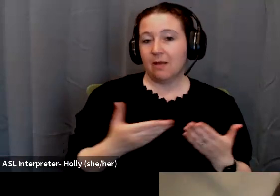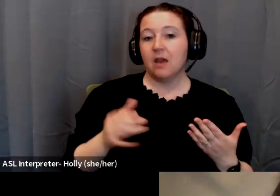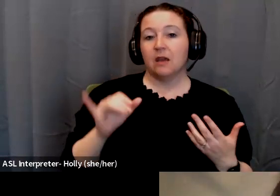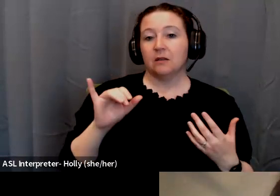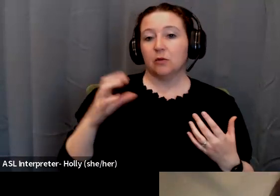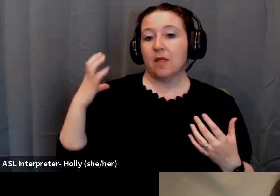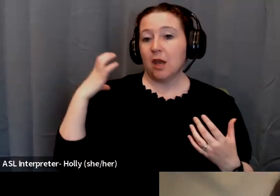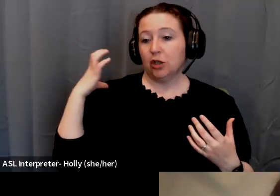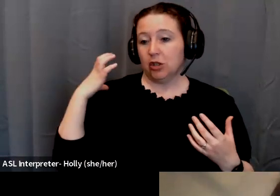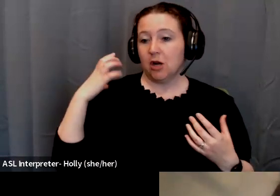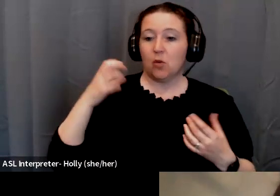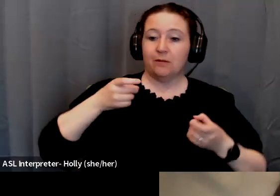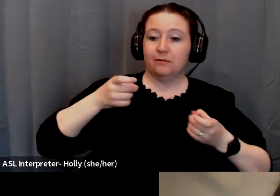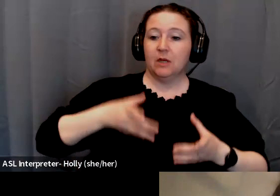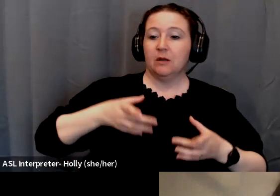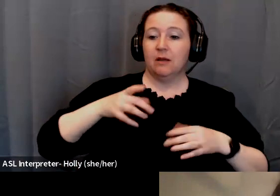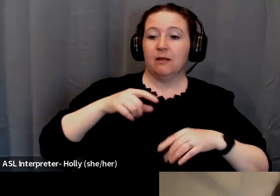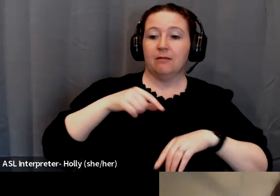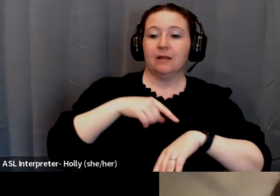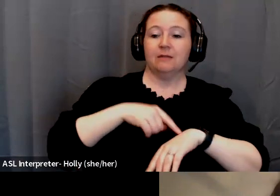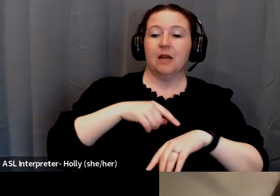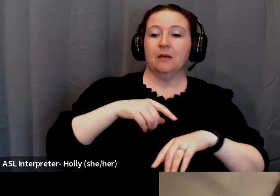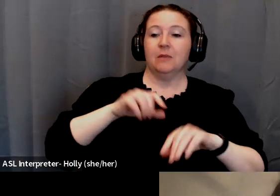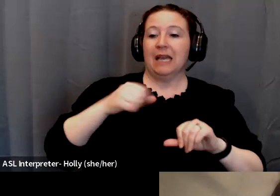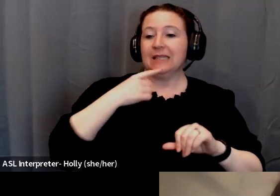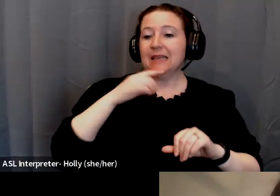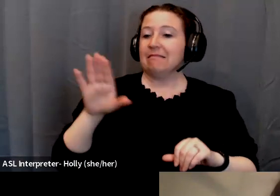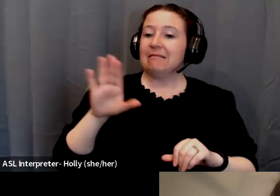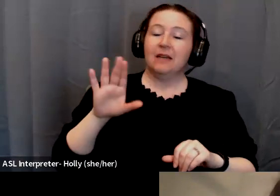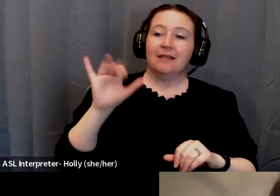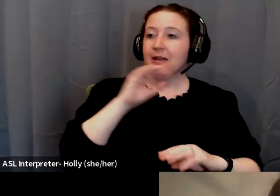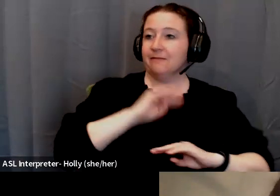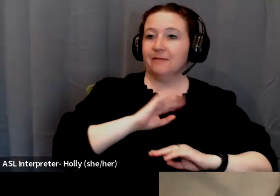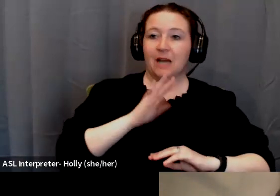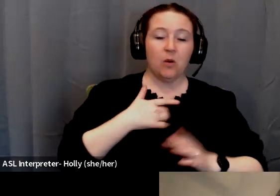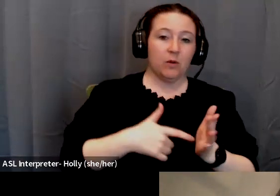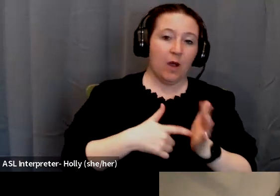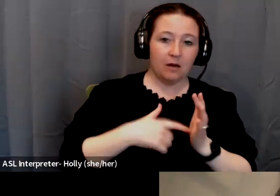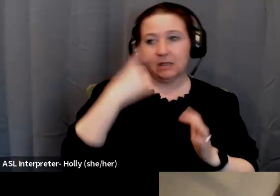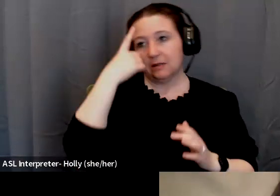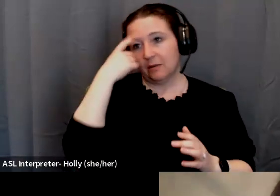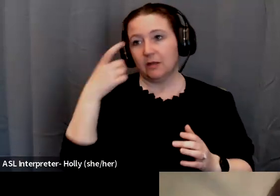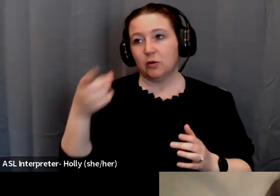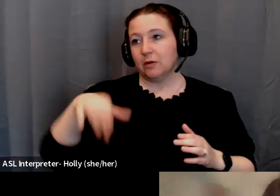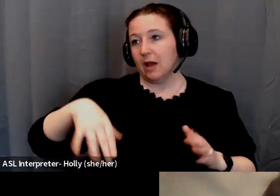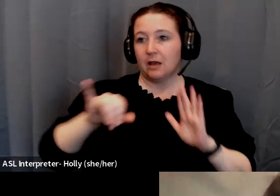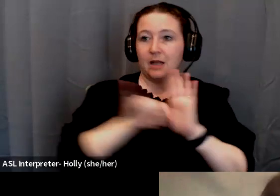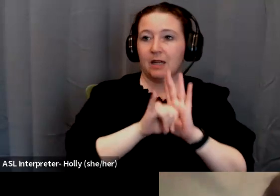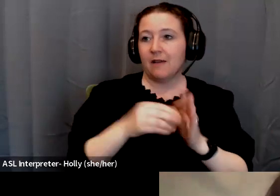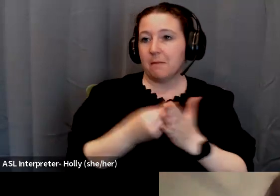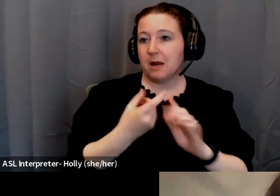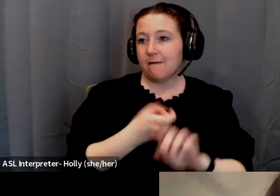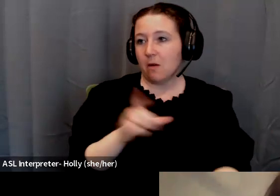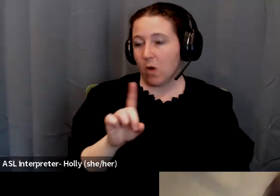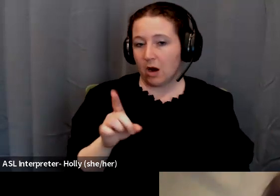meet our requirements, because our requirements are that you identify where the funding's coming from. So think about that in